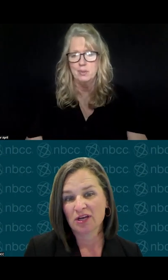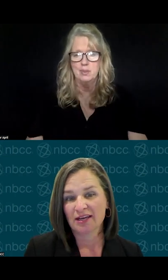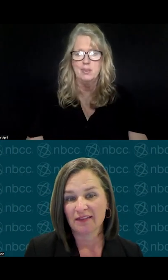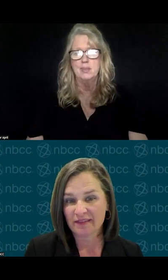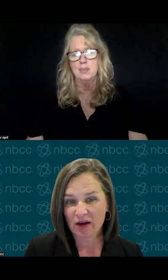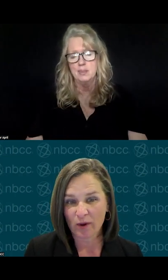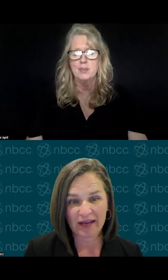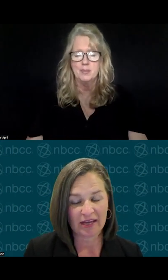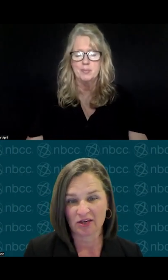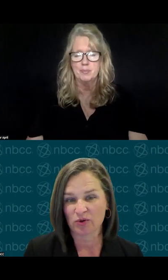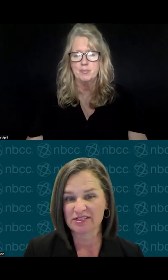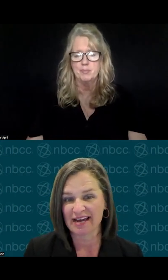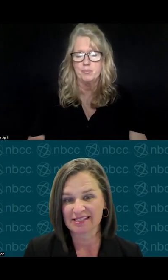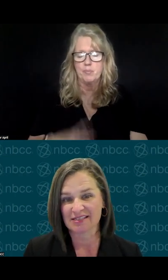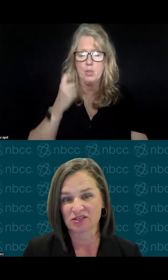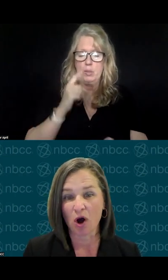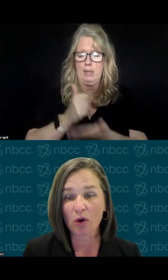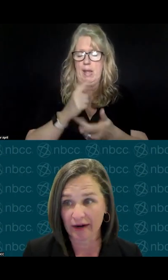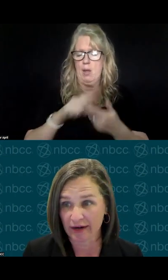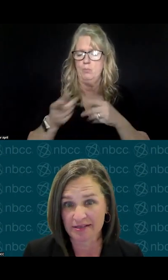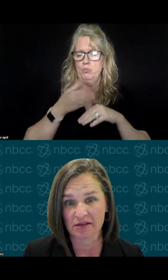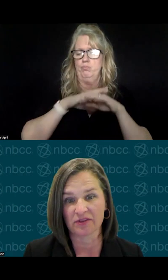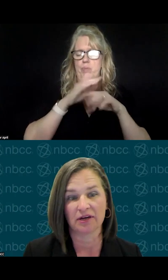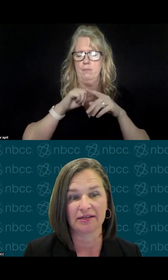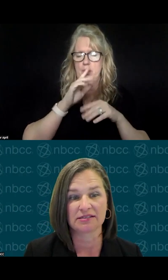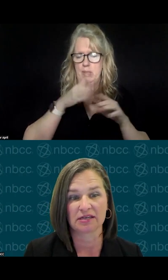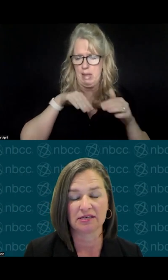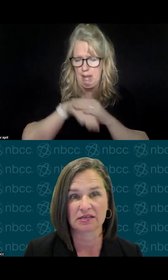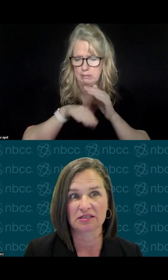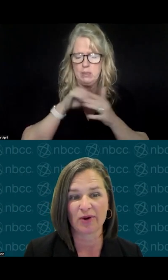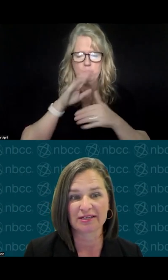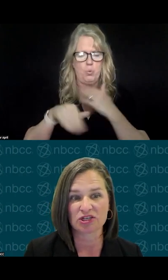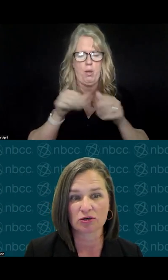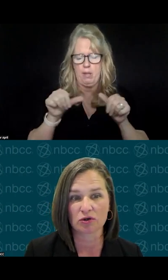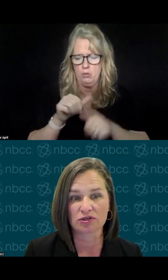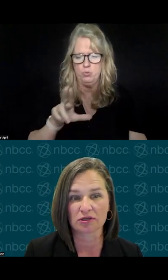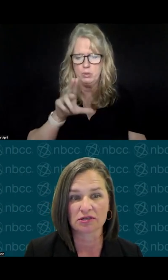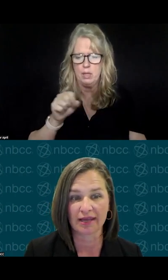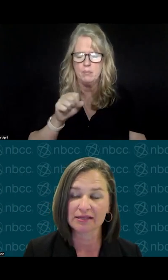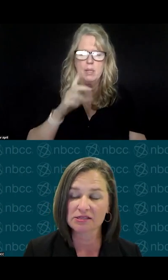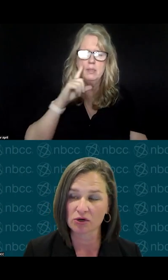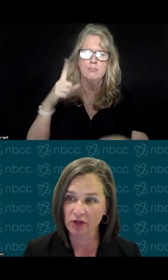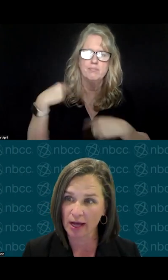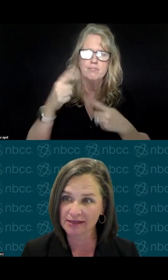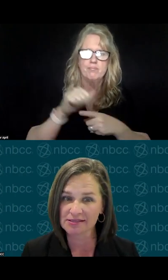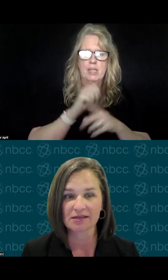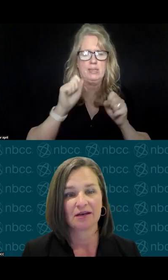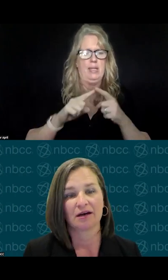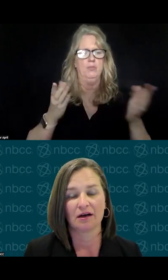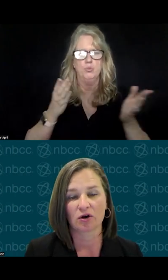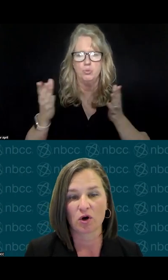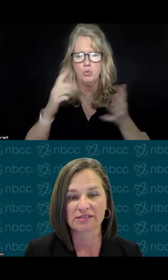So in that way, it increases access to all areas of the United States, since practitioners can serve